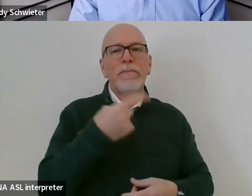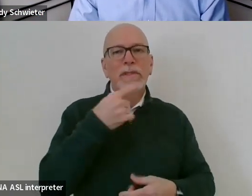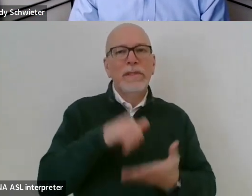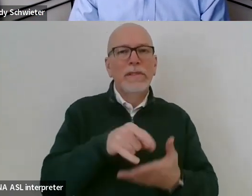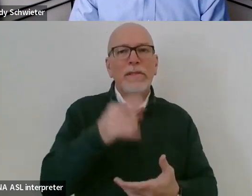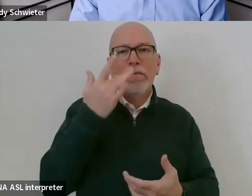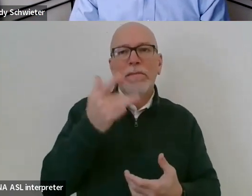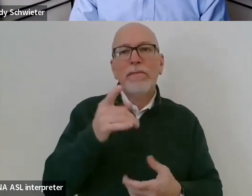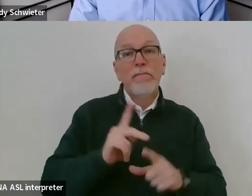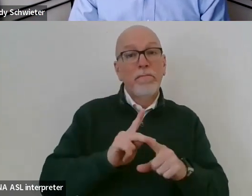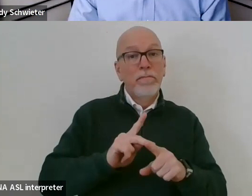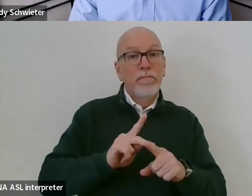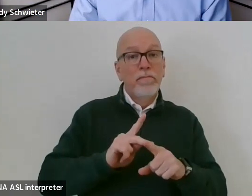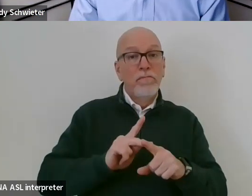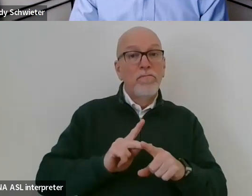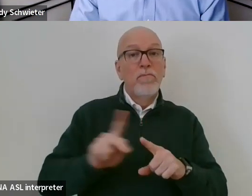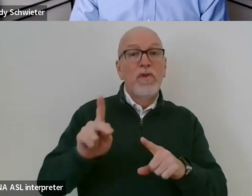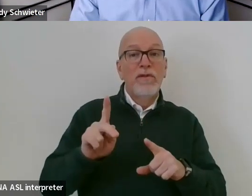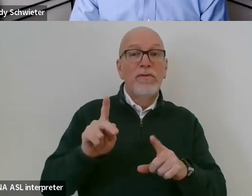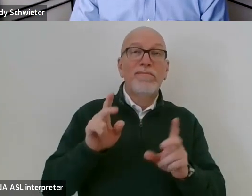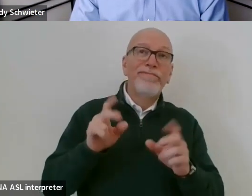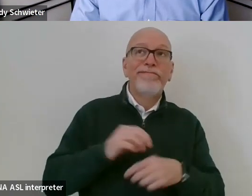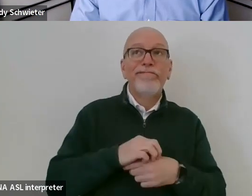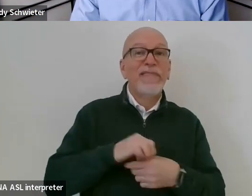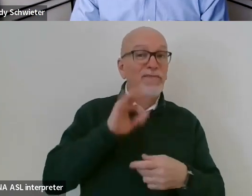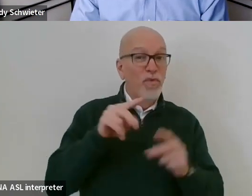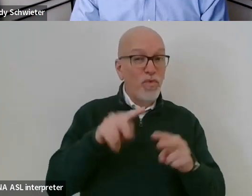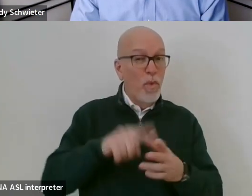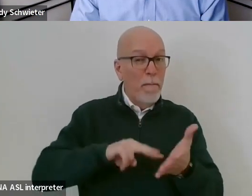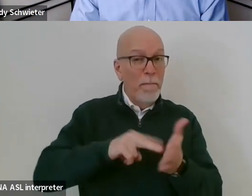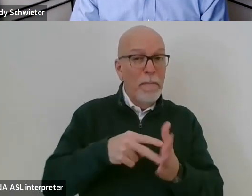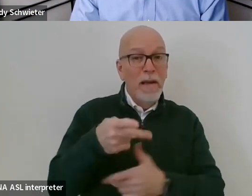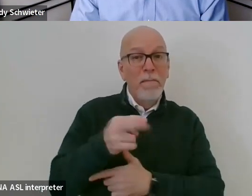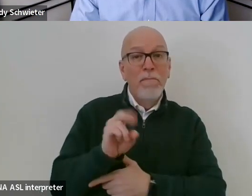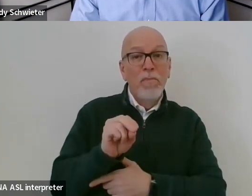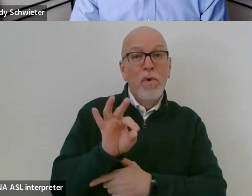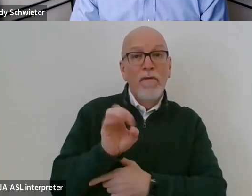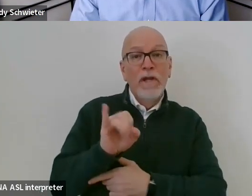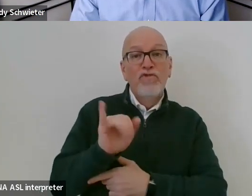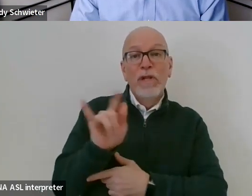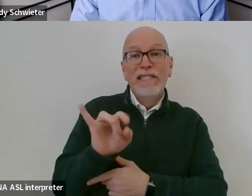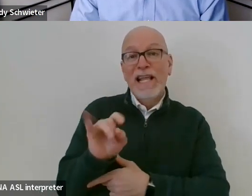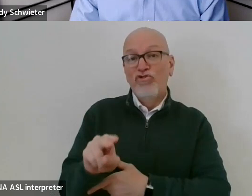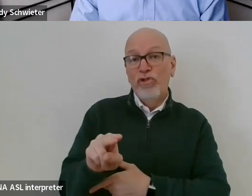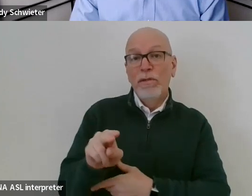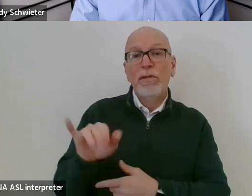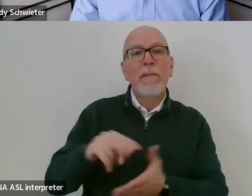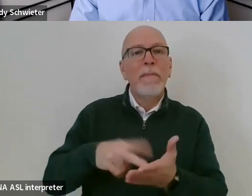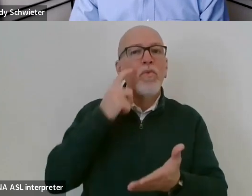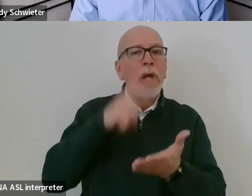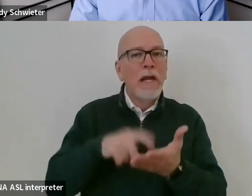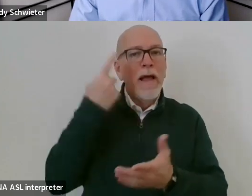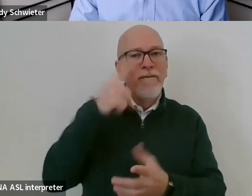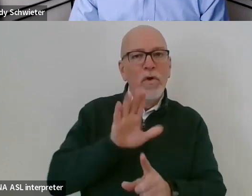that, because professionalization, if you look at the meaning of it, it's being recognized for one's